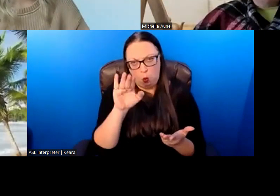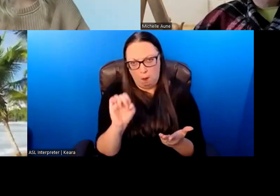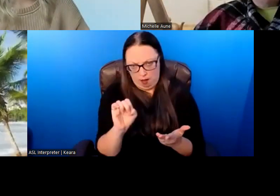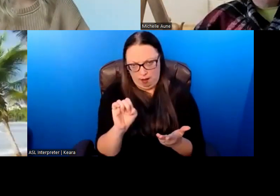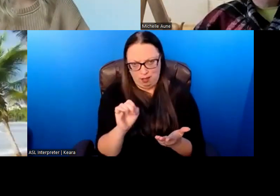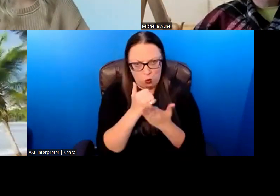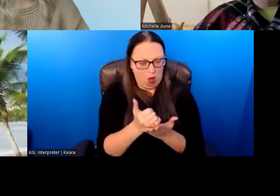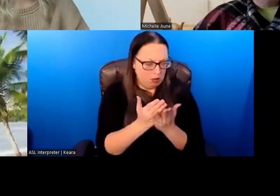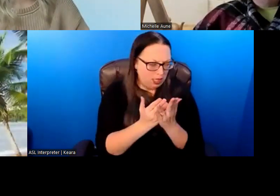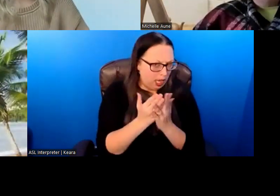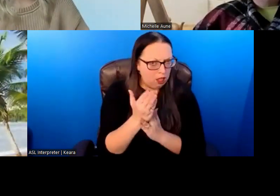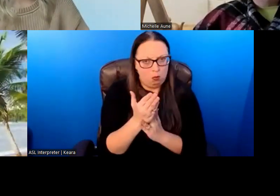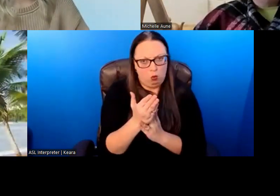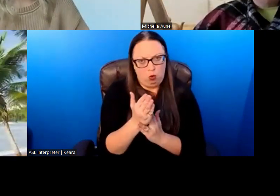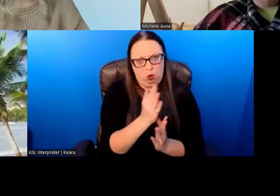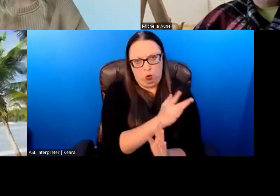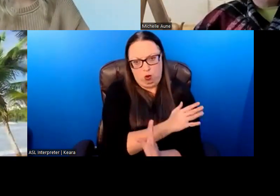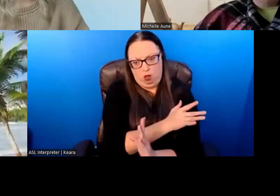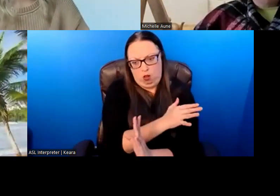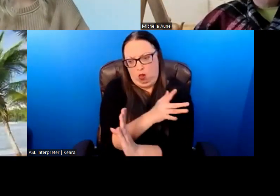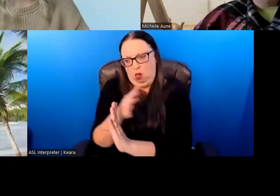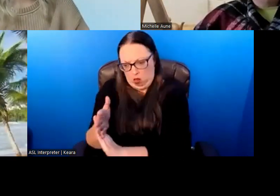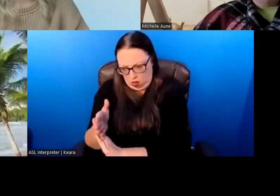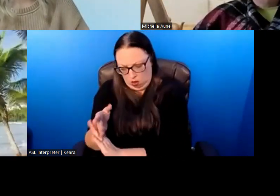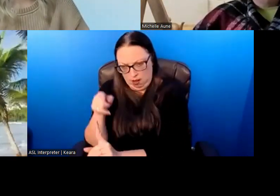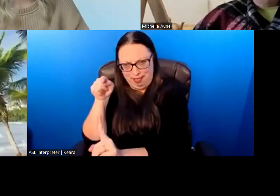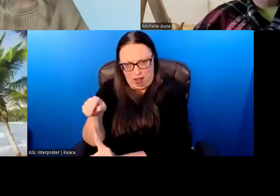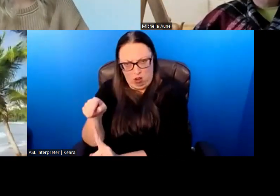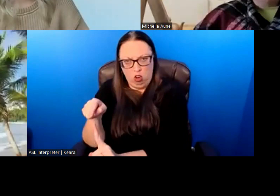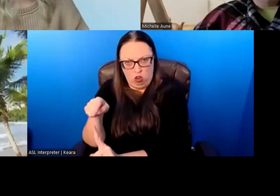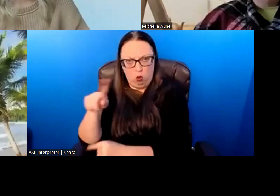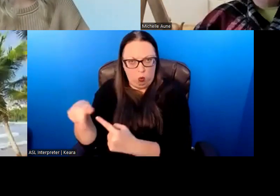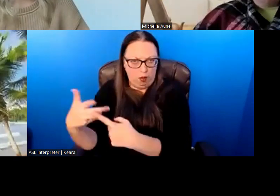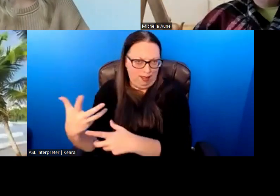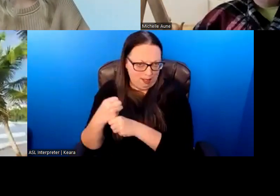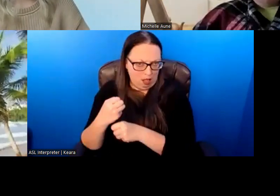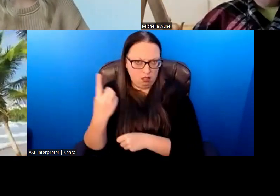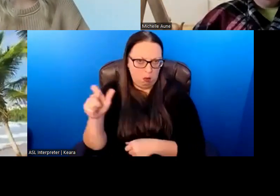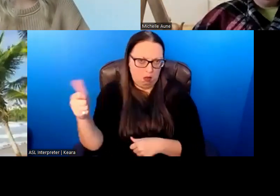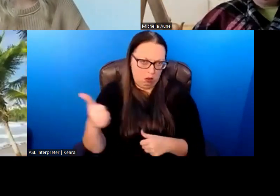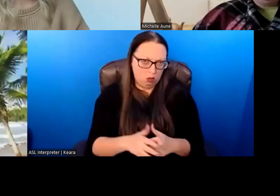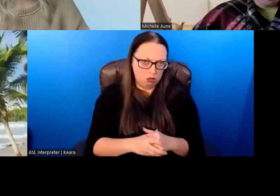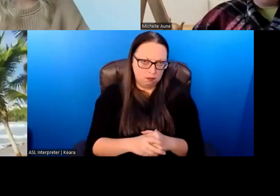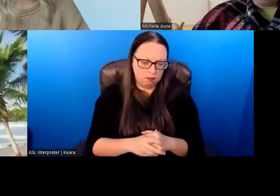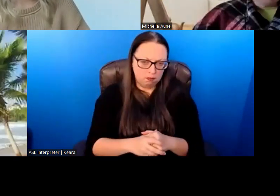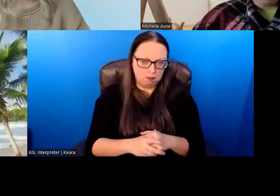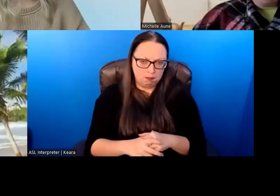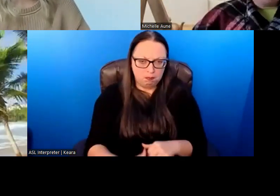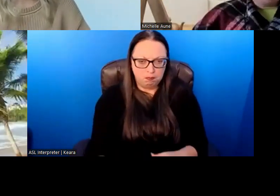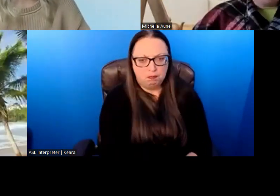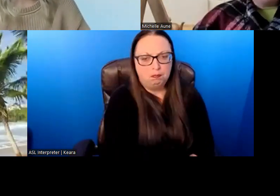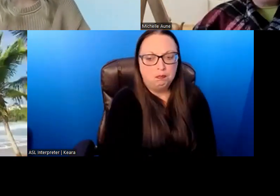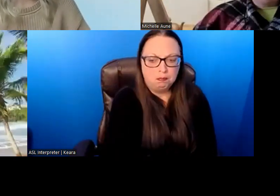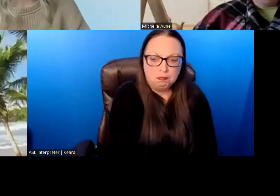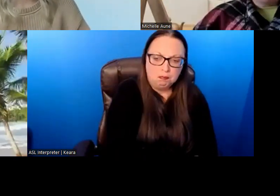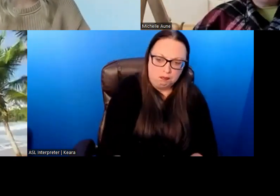get them through day to day. Because it might be a long stretch before they can get something else. No, exactly.